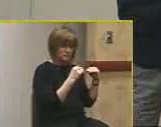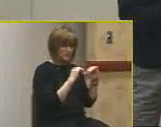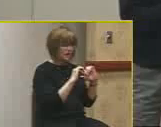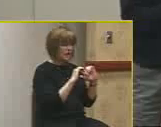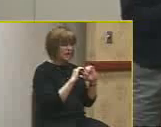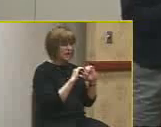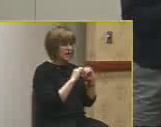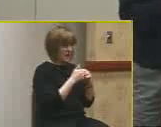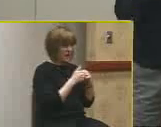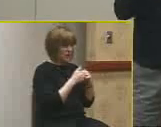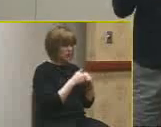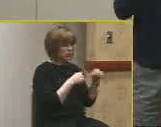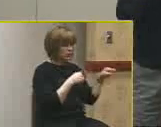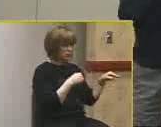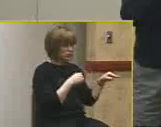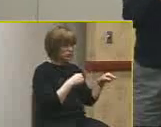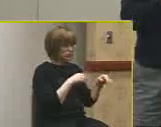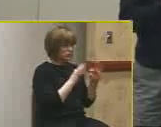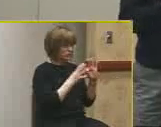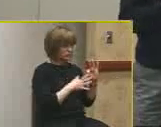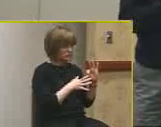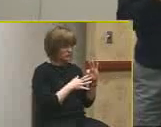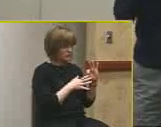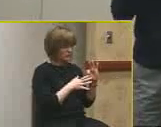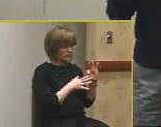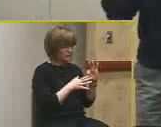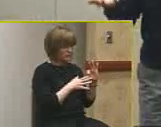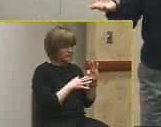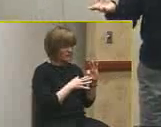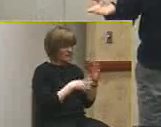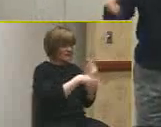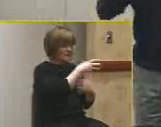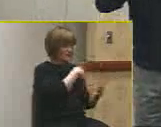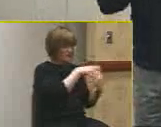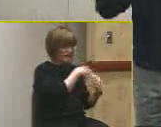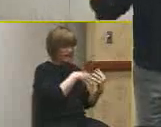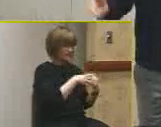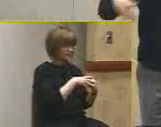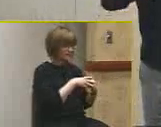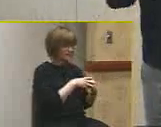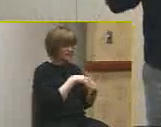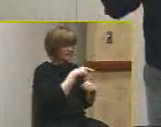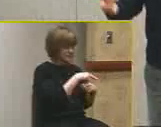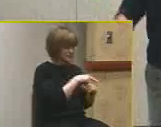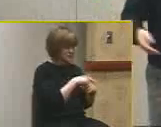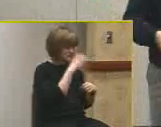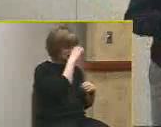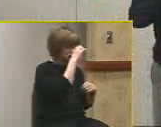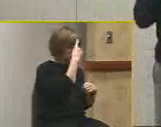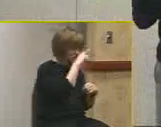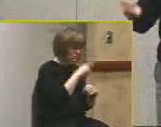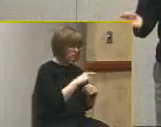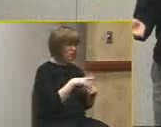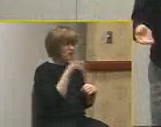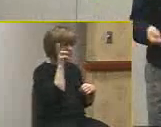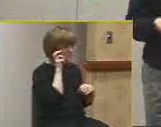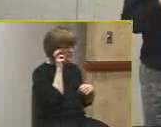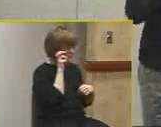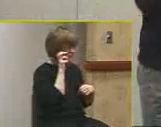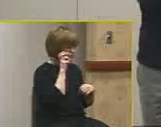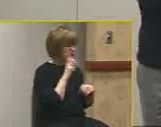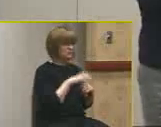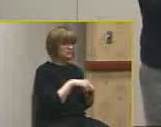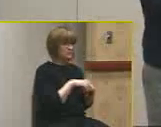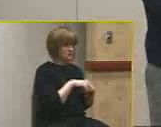how you and your interpreter should interact to do these things. So here's what you should be doing, looking for, listening to. Here's what your interpreter is going to